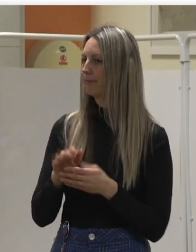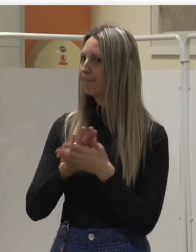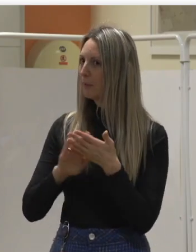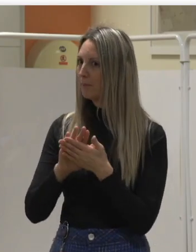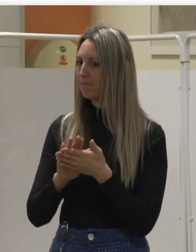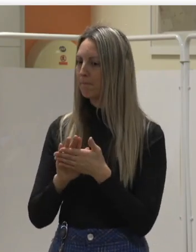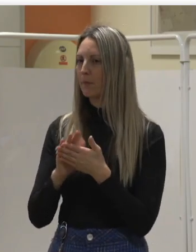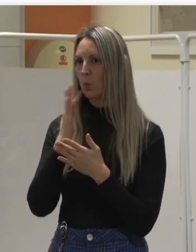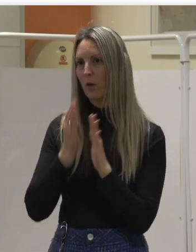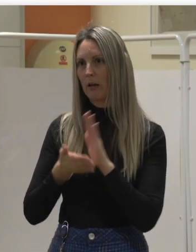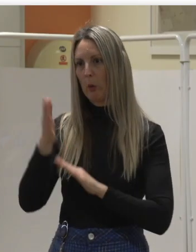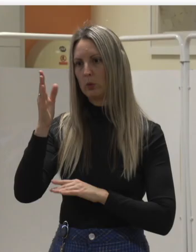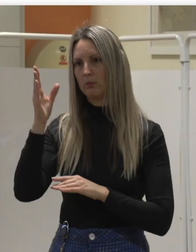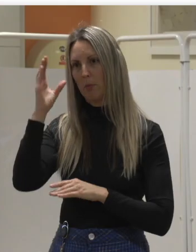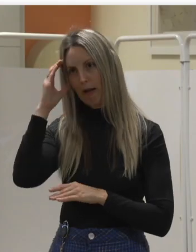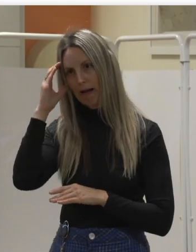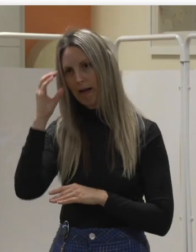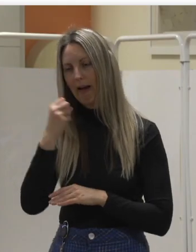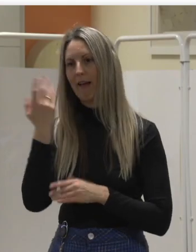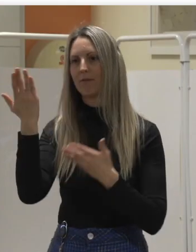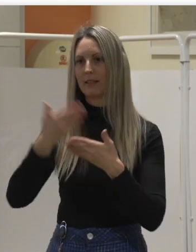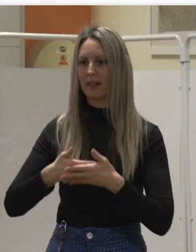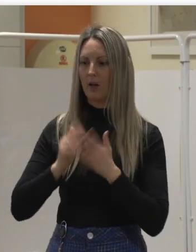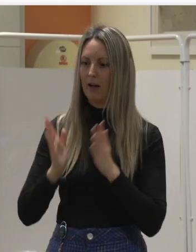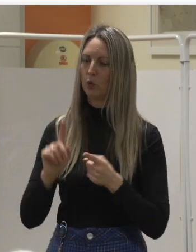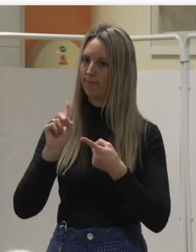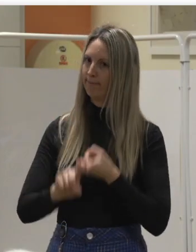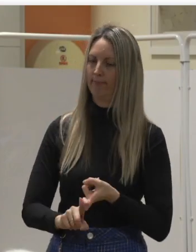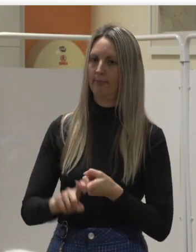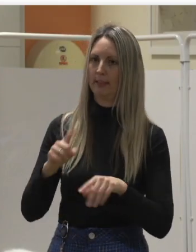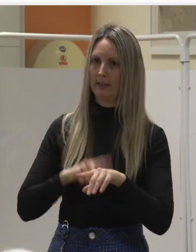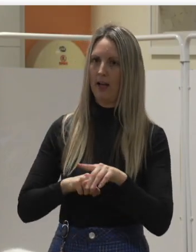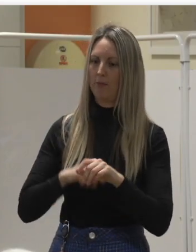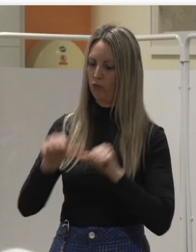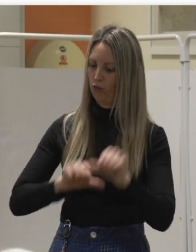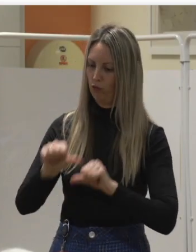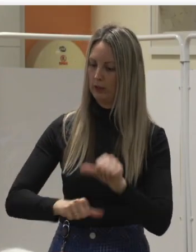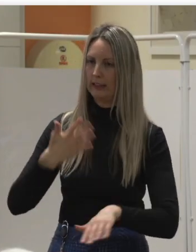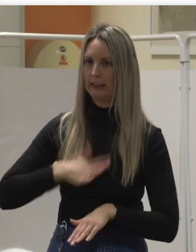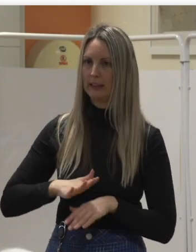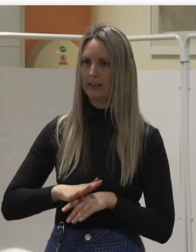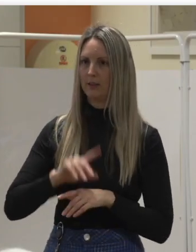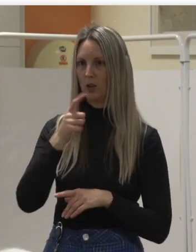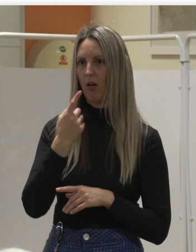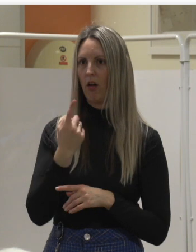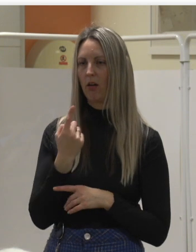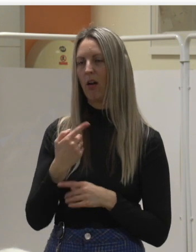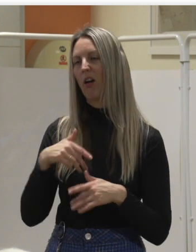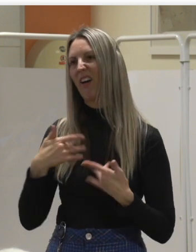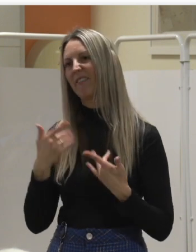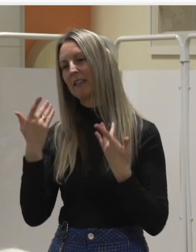to go to bed. You can't just randomly go late to bed and expect that you will have a normal sleep cycle.